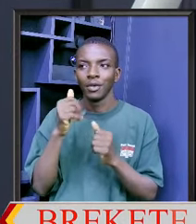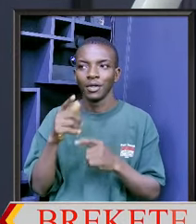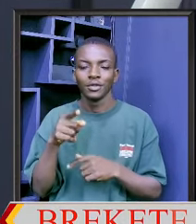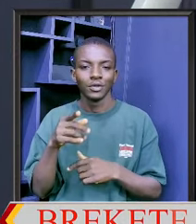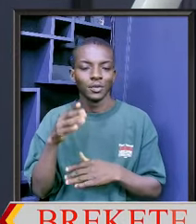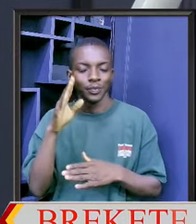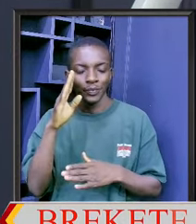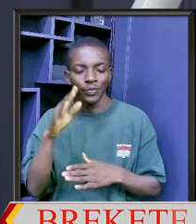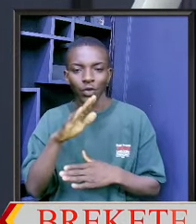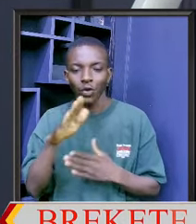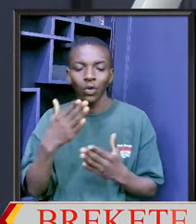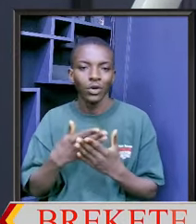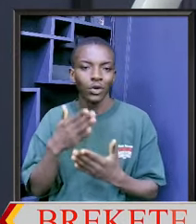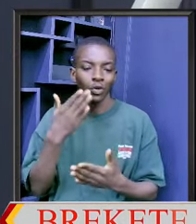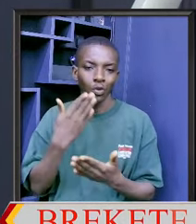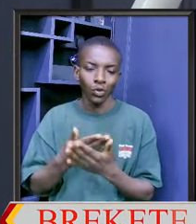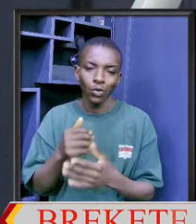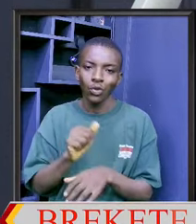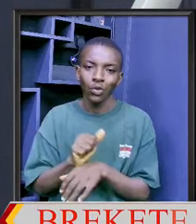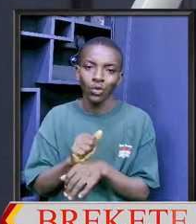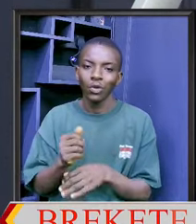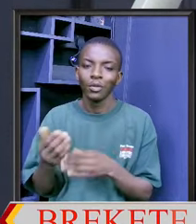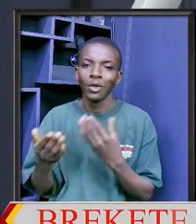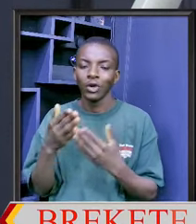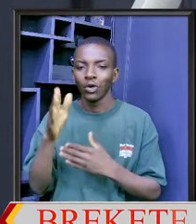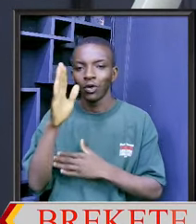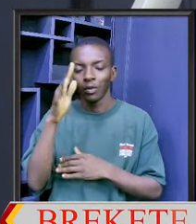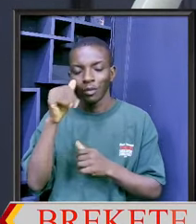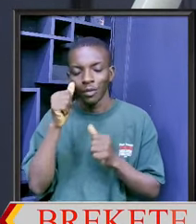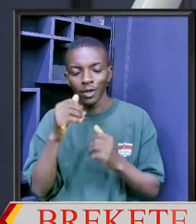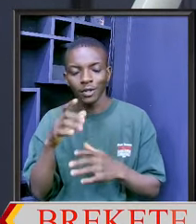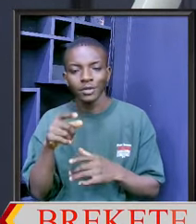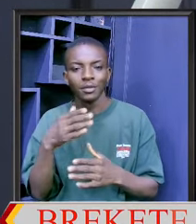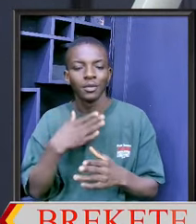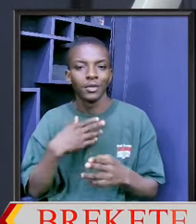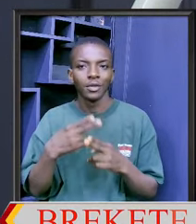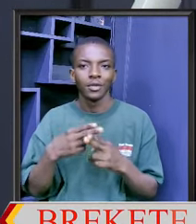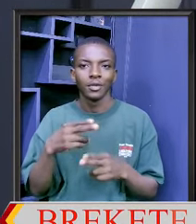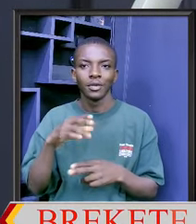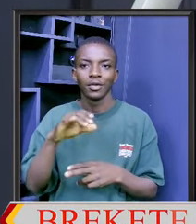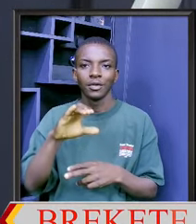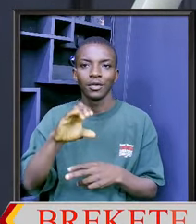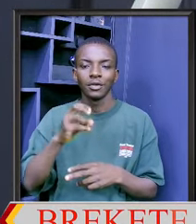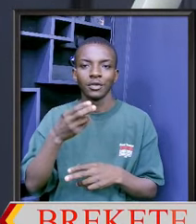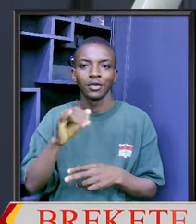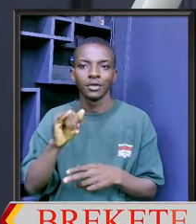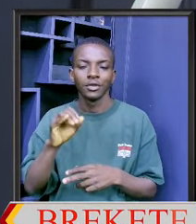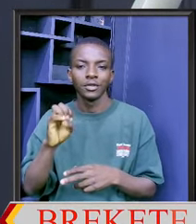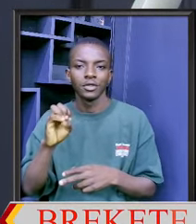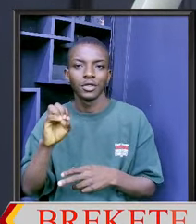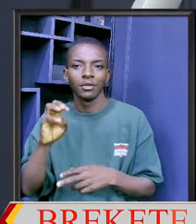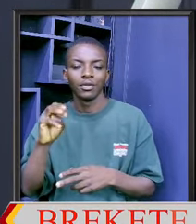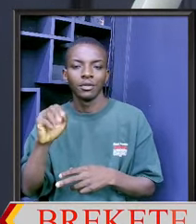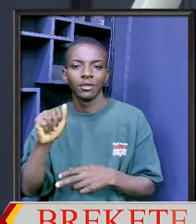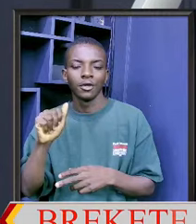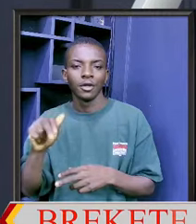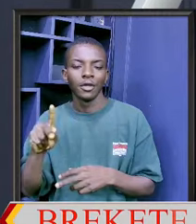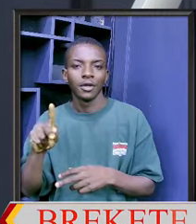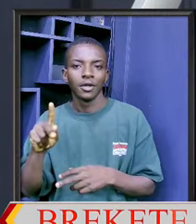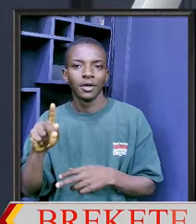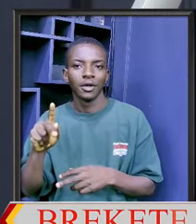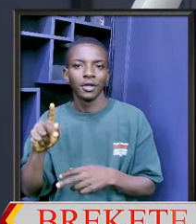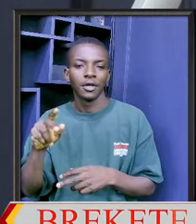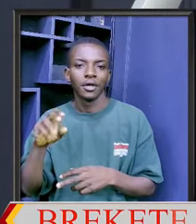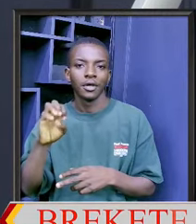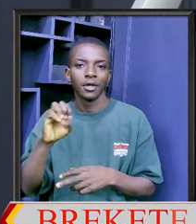Amen, ma. All the good work you have been doing, sir. May God bless you, sir. Amen. My name is Chiamaka Eze, sir. From where, ma? I have